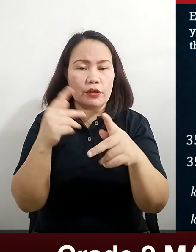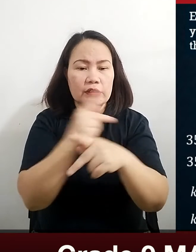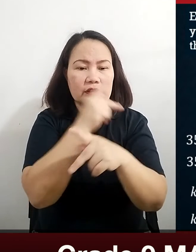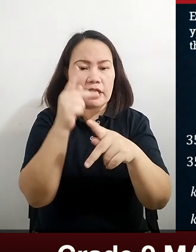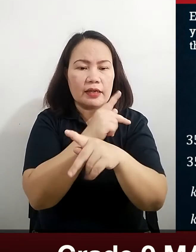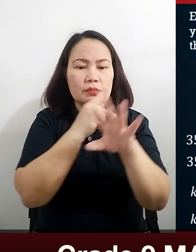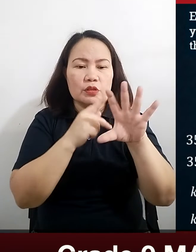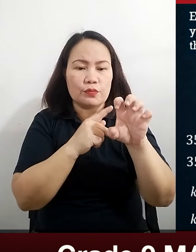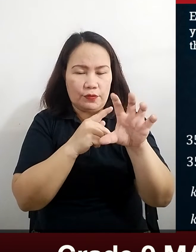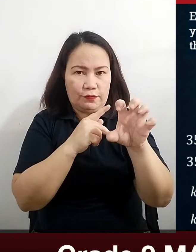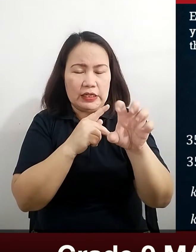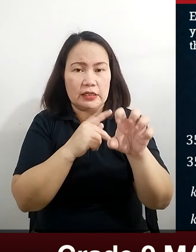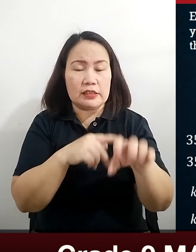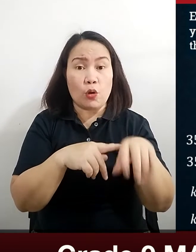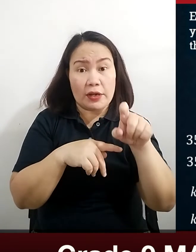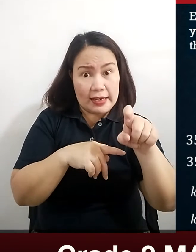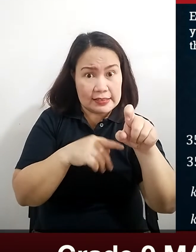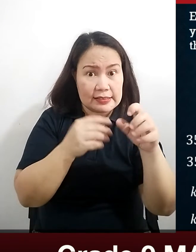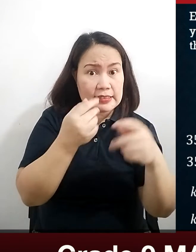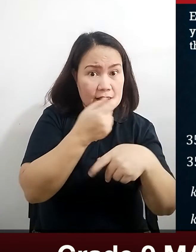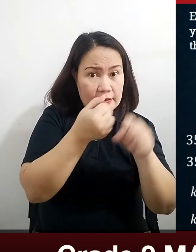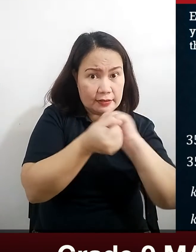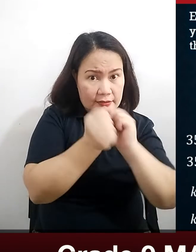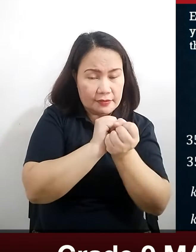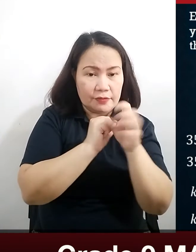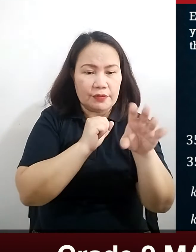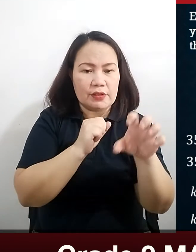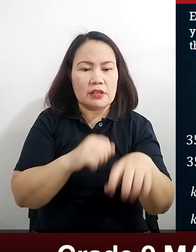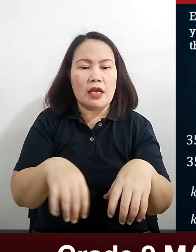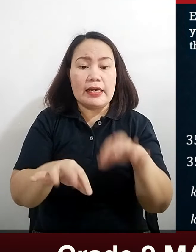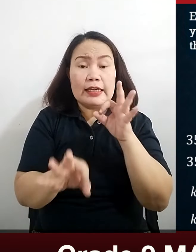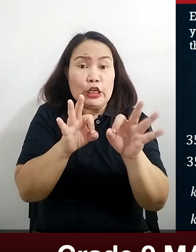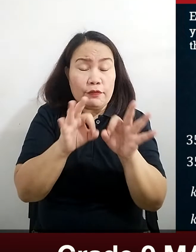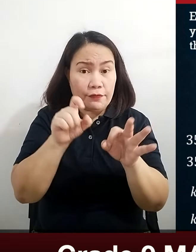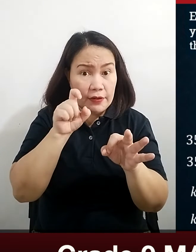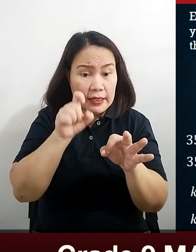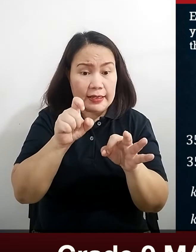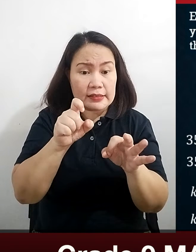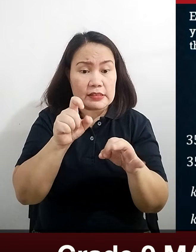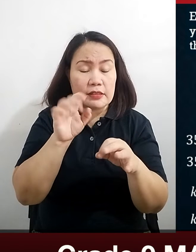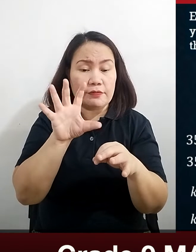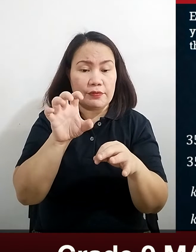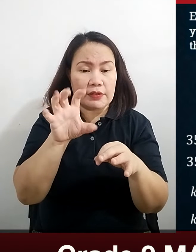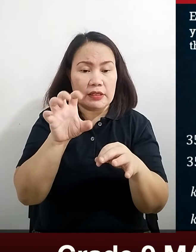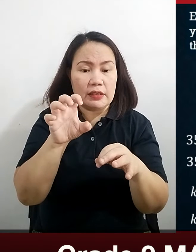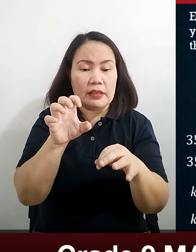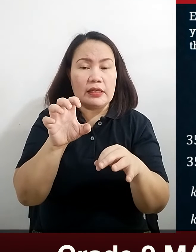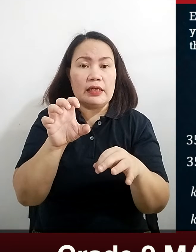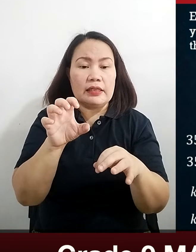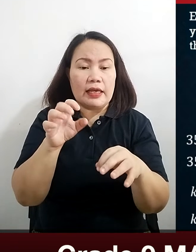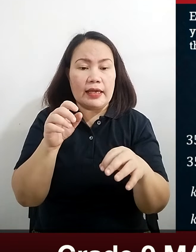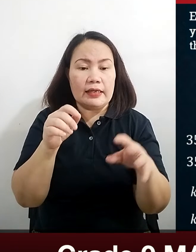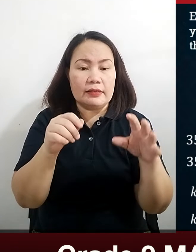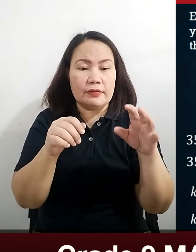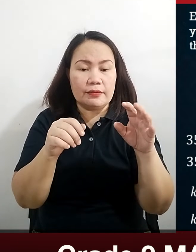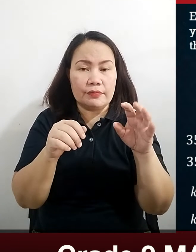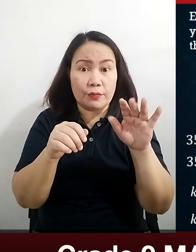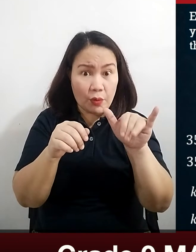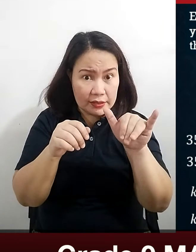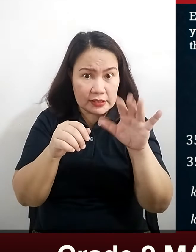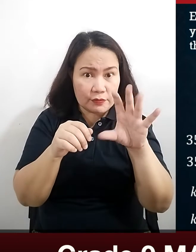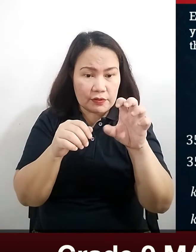So papalitan natin yung x natin ng 15. Therefore, if x is 15, y is equal to